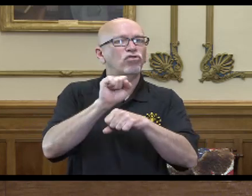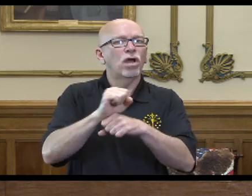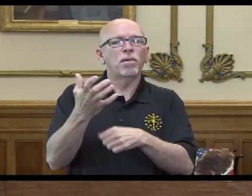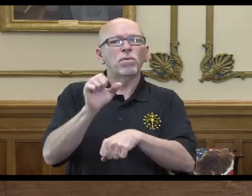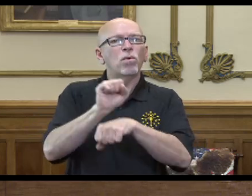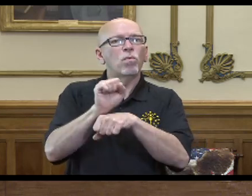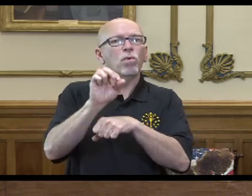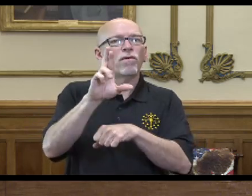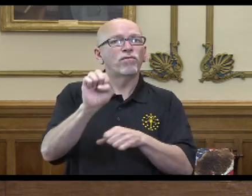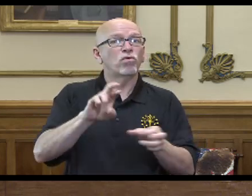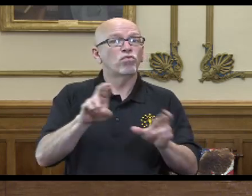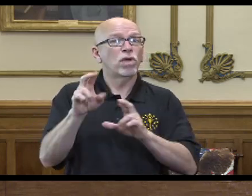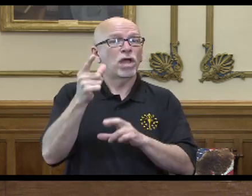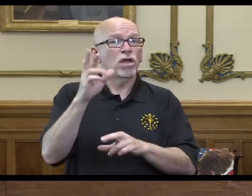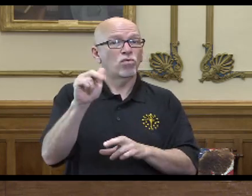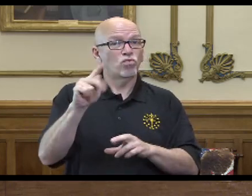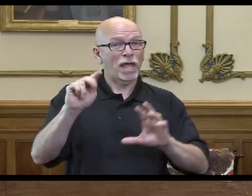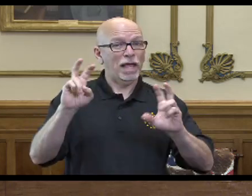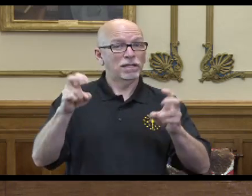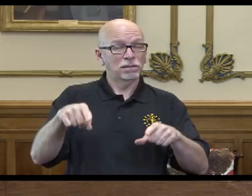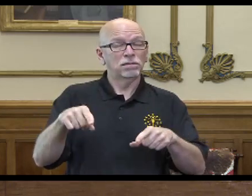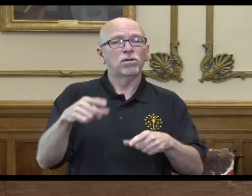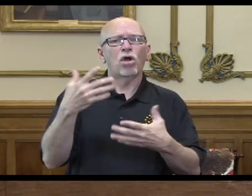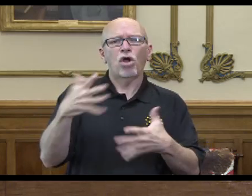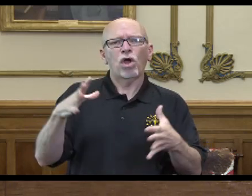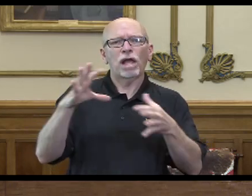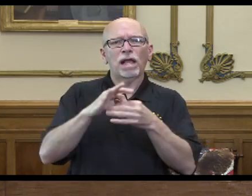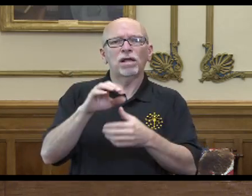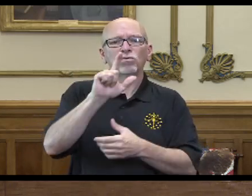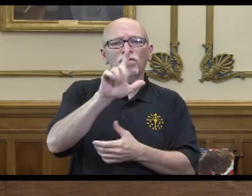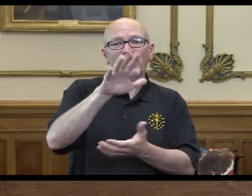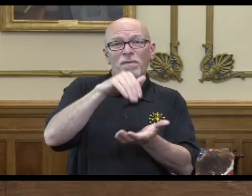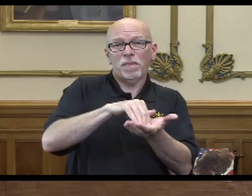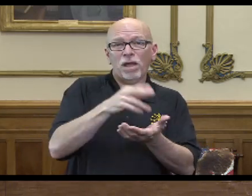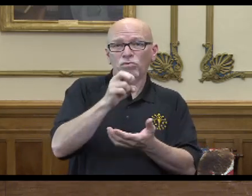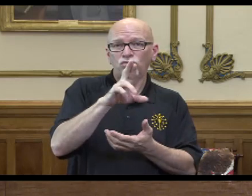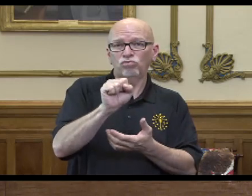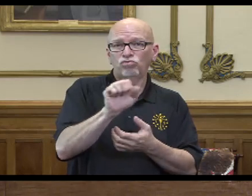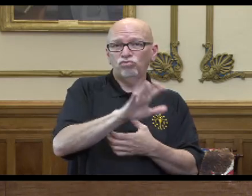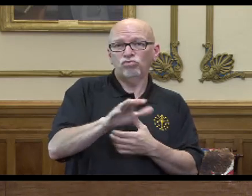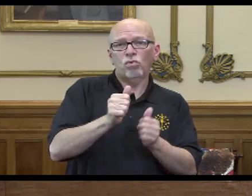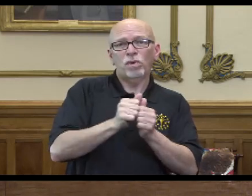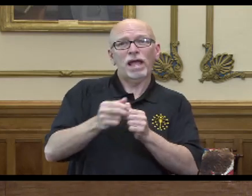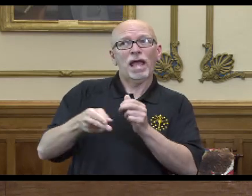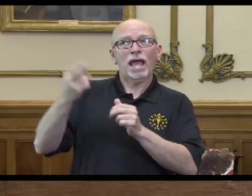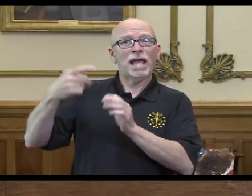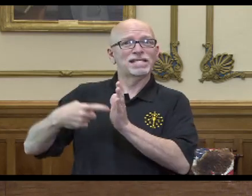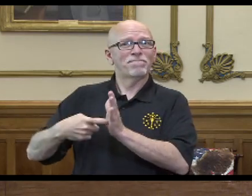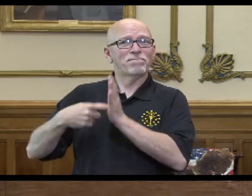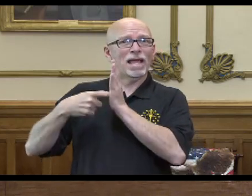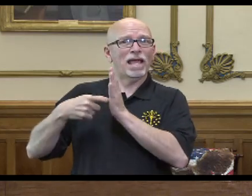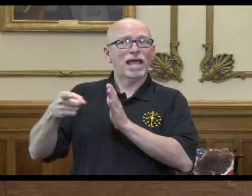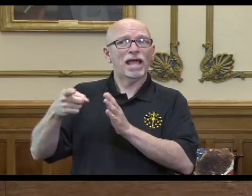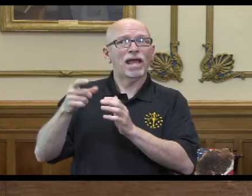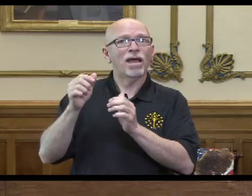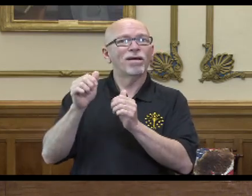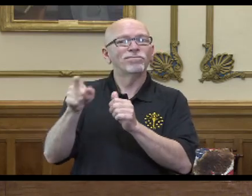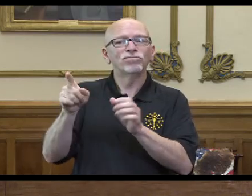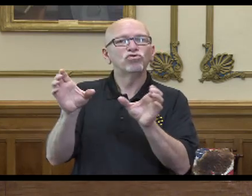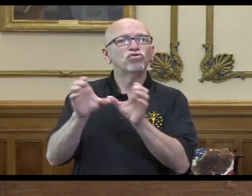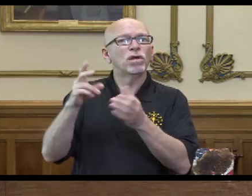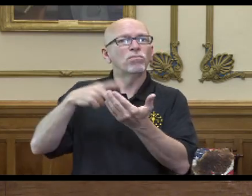Workforce Ready Grant has already connected about 25,000 Hoosiers to high-demand, tuition-free